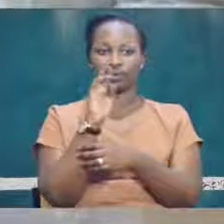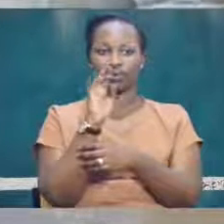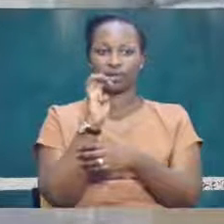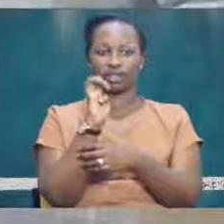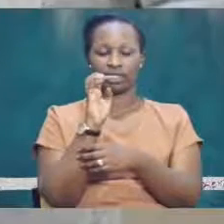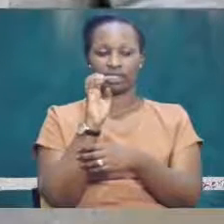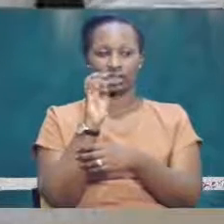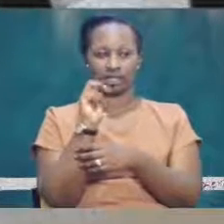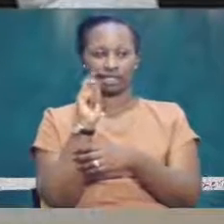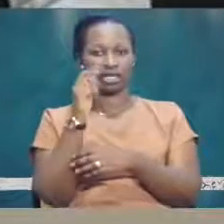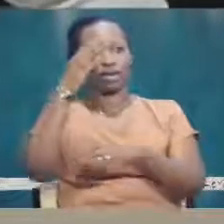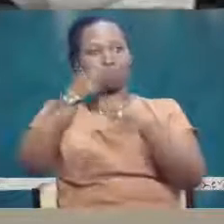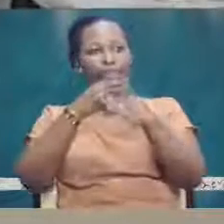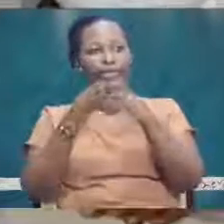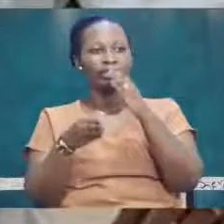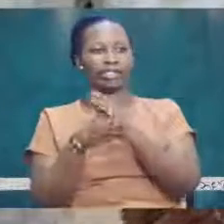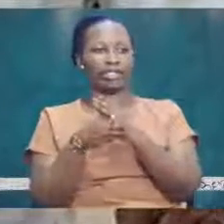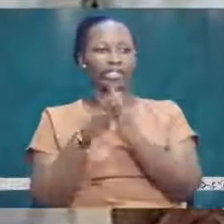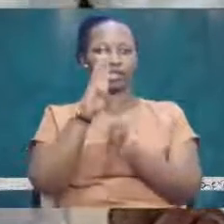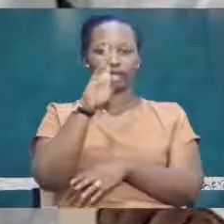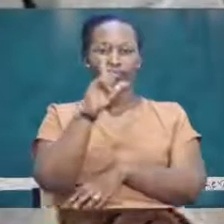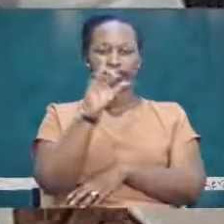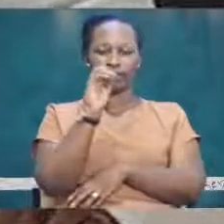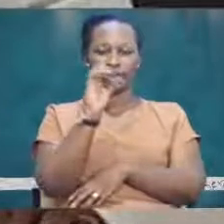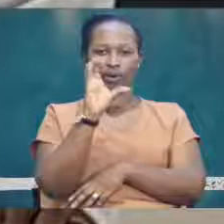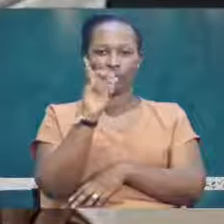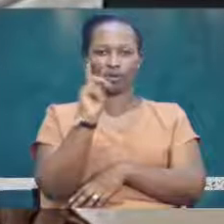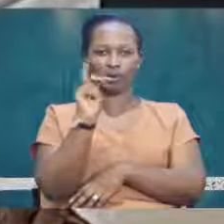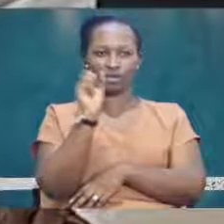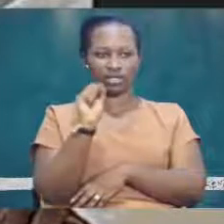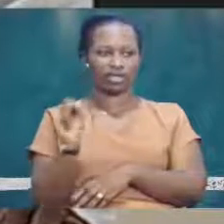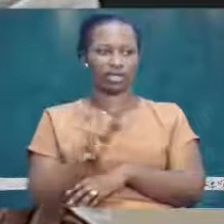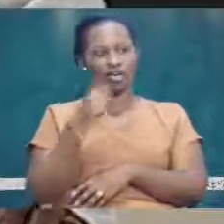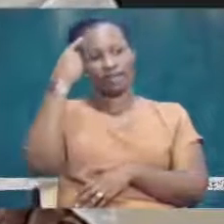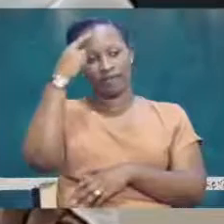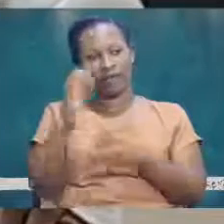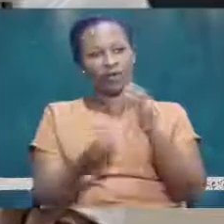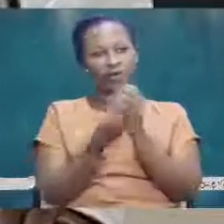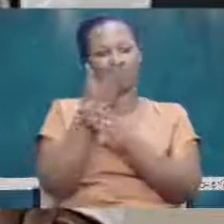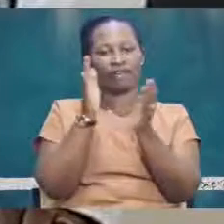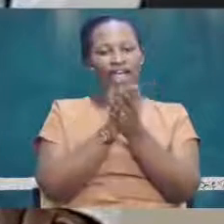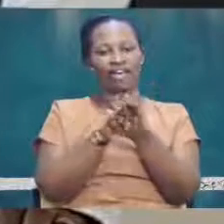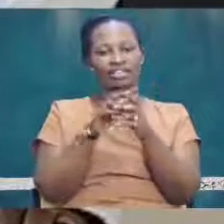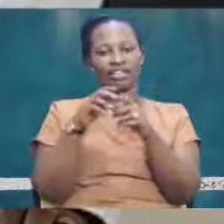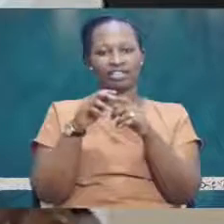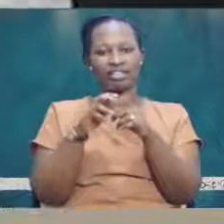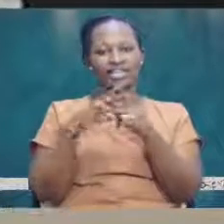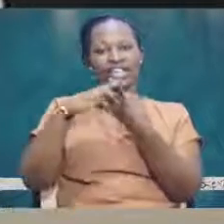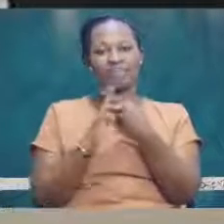for growth and repair. What does it mean when we say building block? That